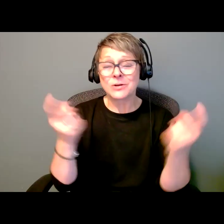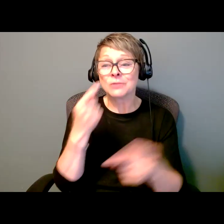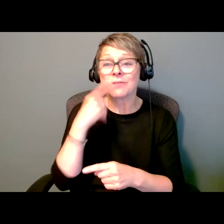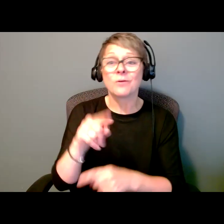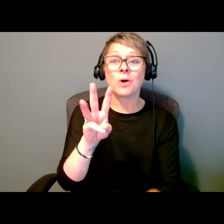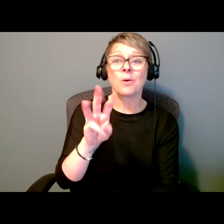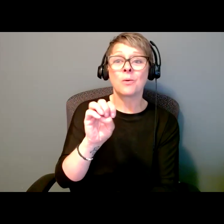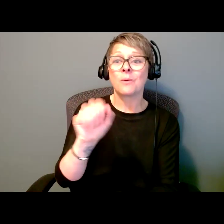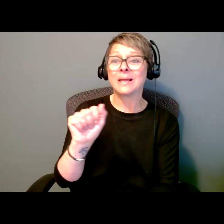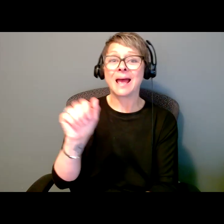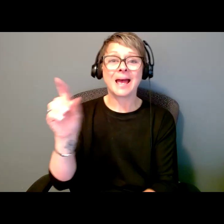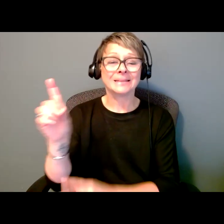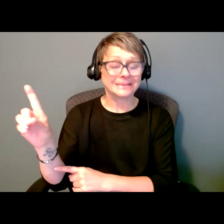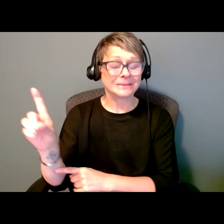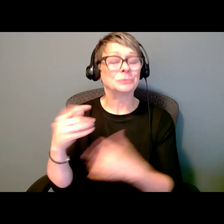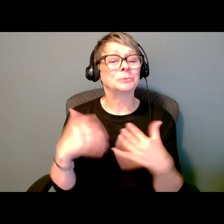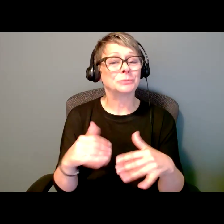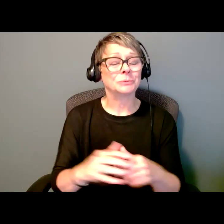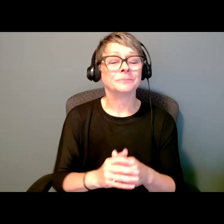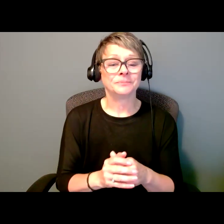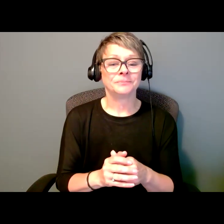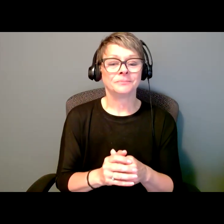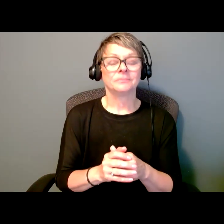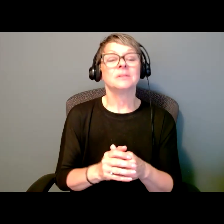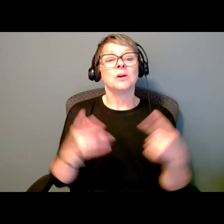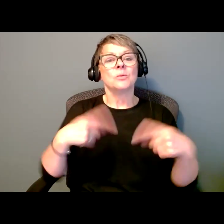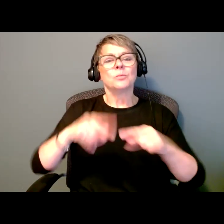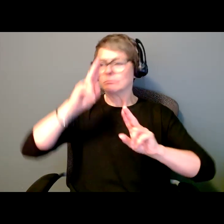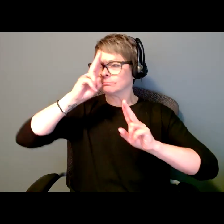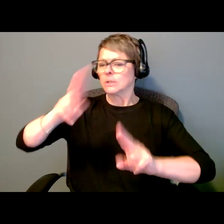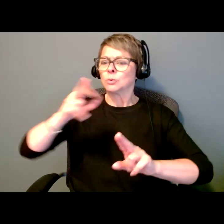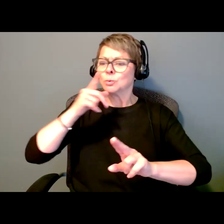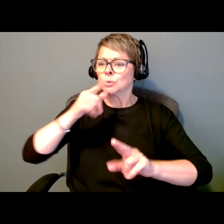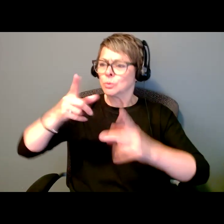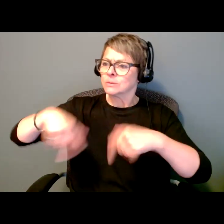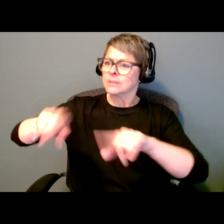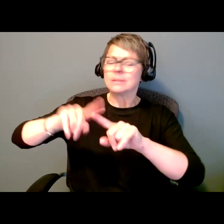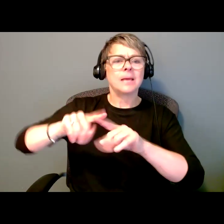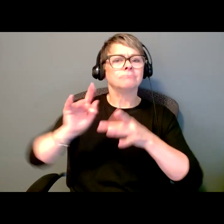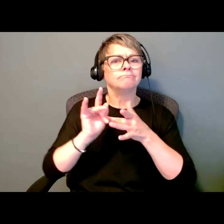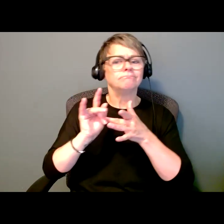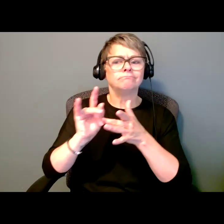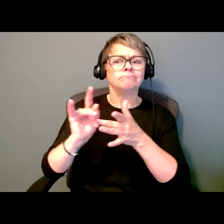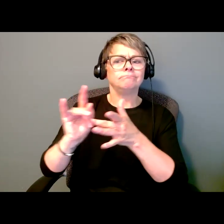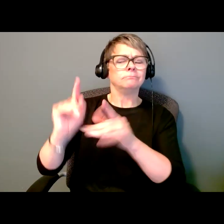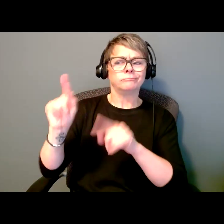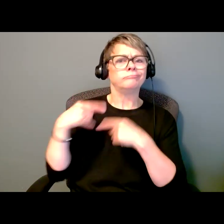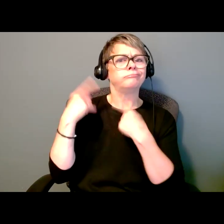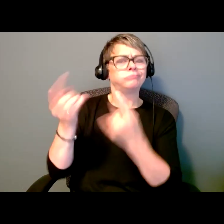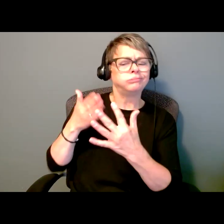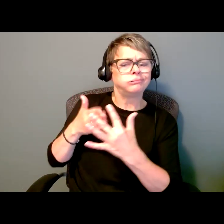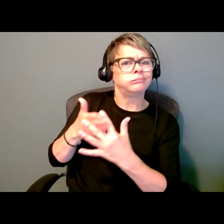WEAAD and to honor the people who have taken us to, who've brought us here today and who